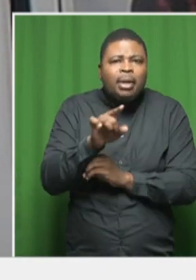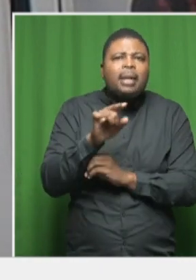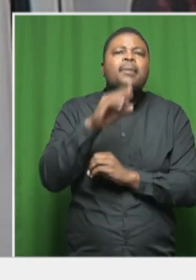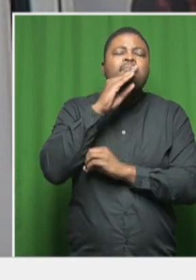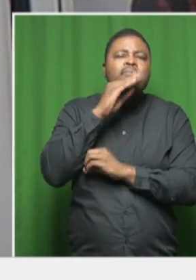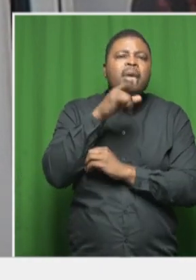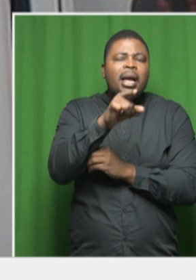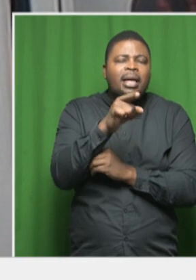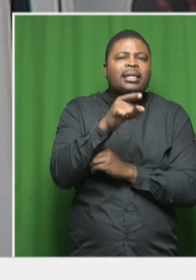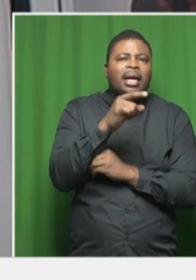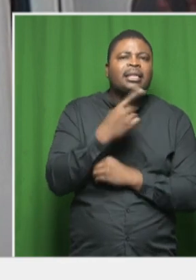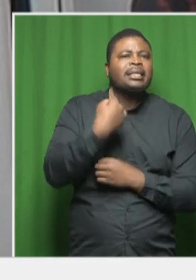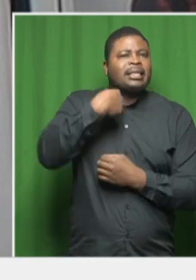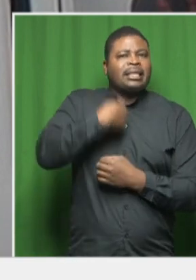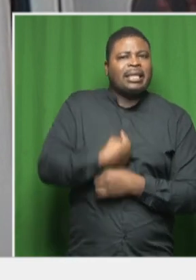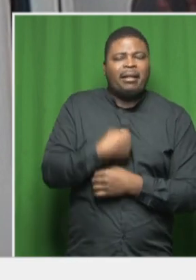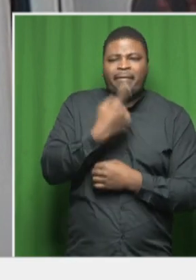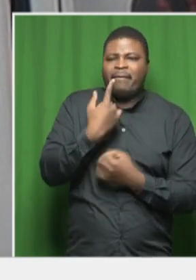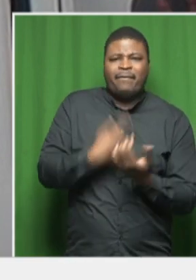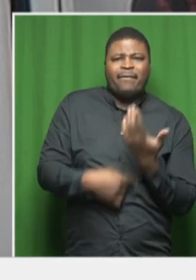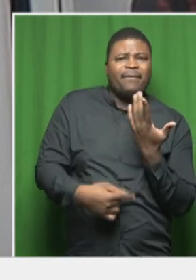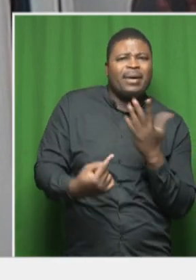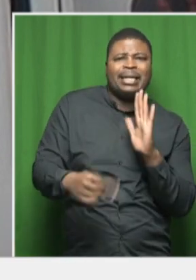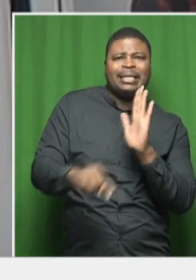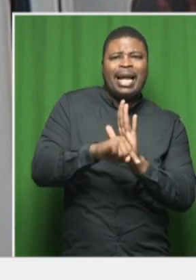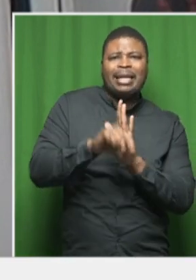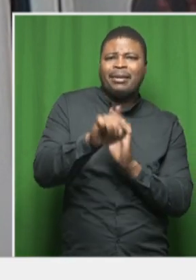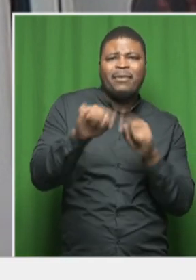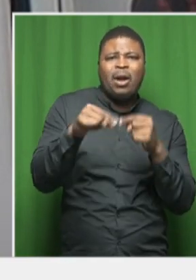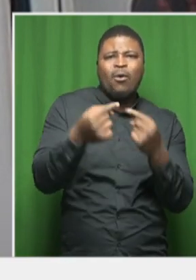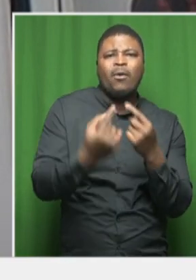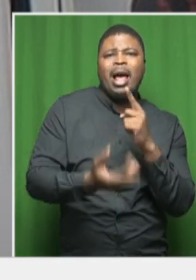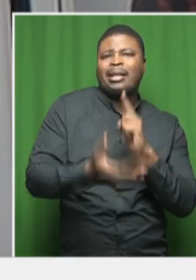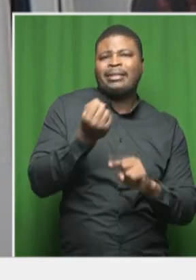putting themselves at a disadvantage because there's this